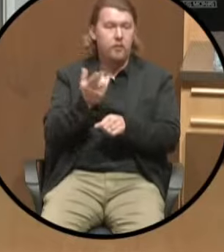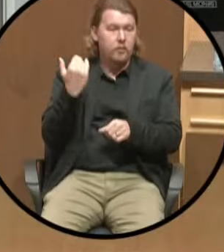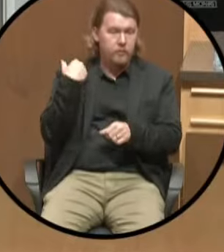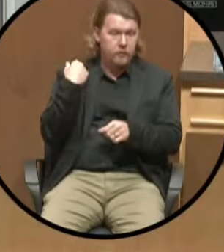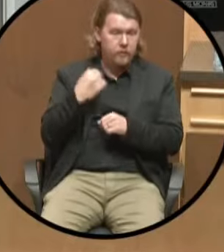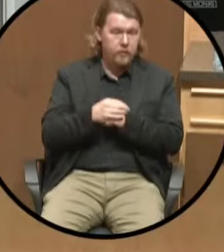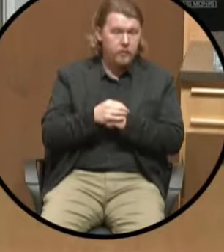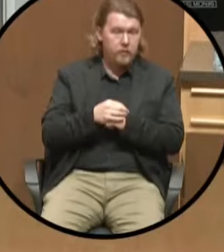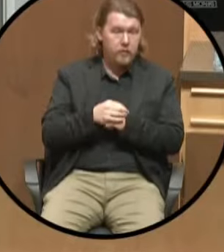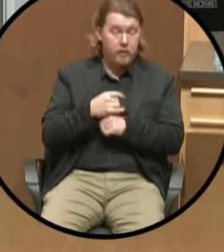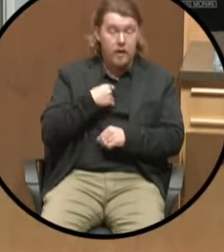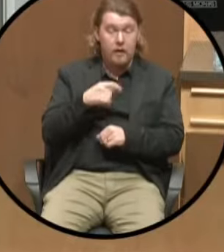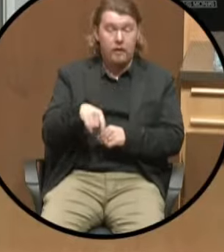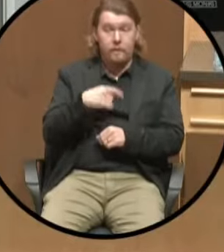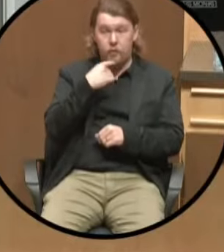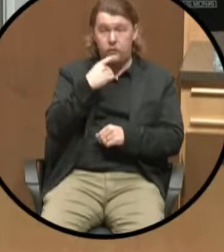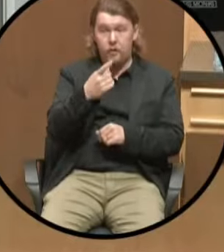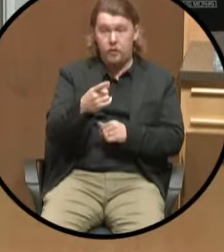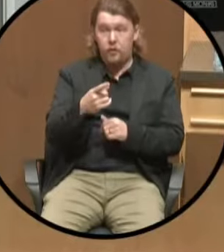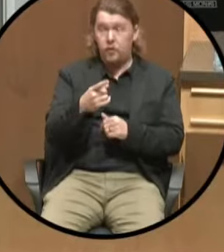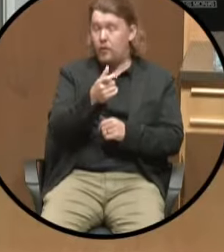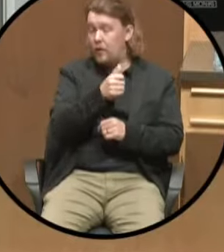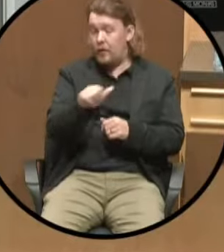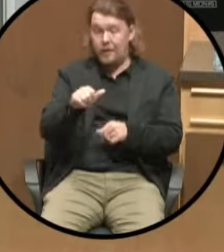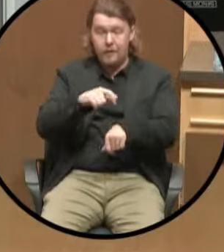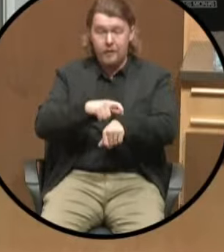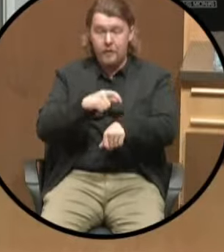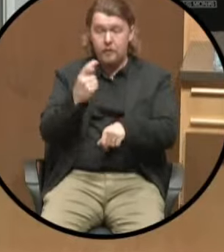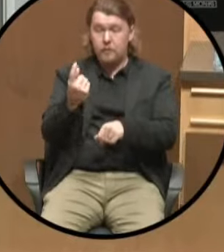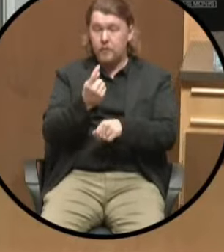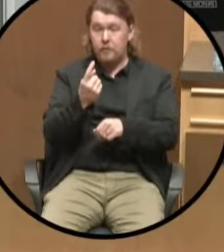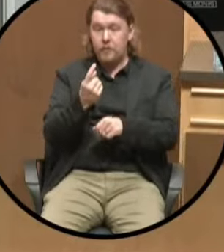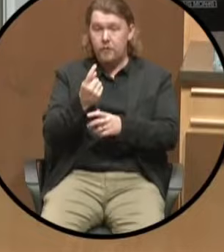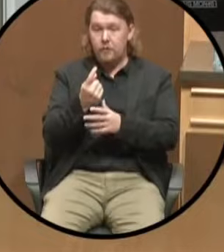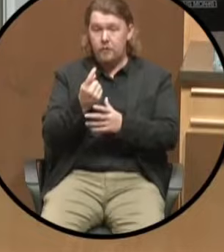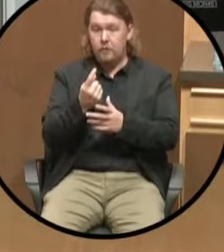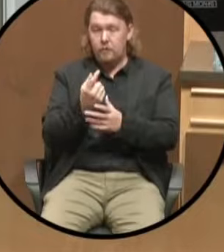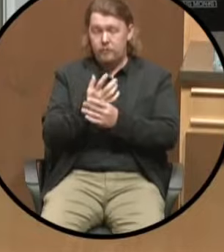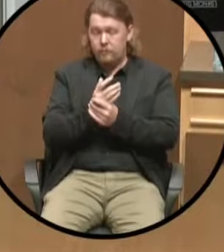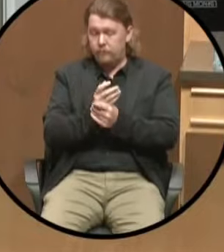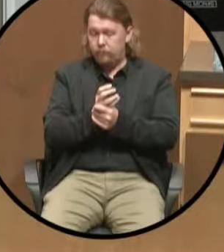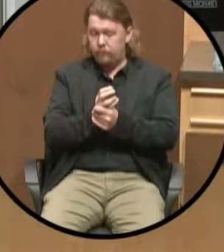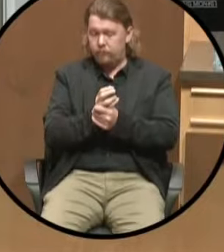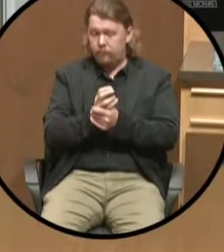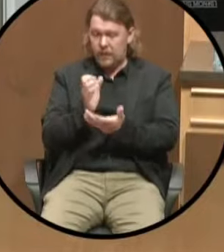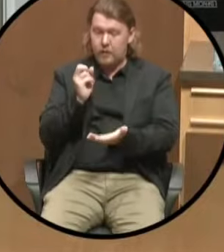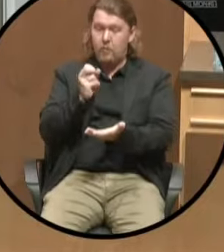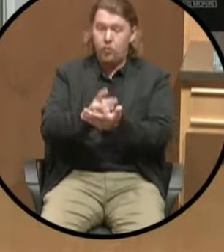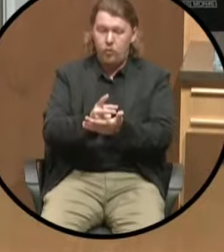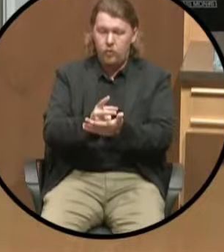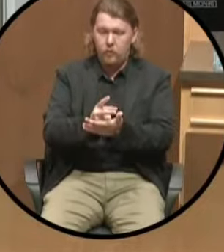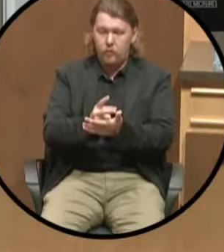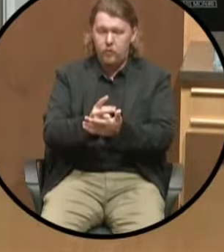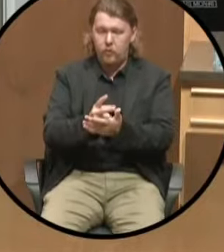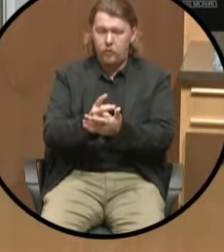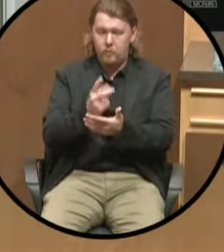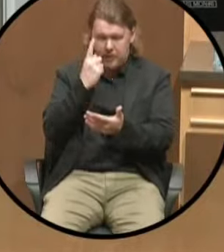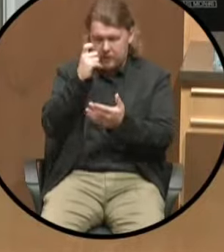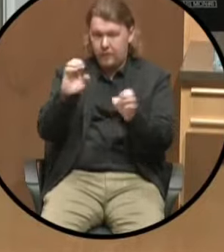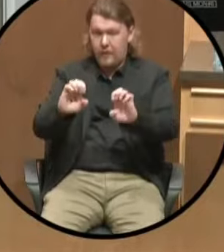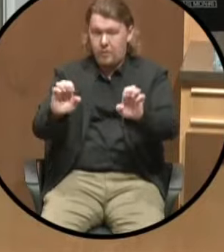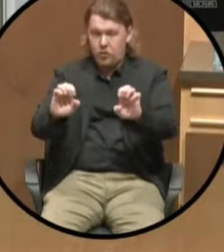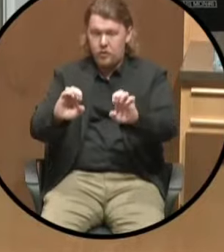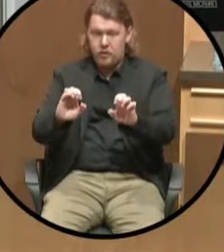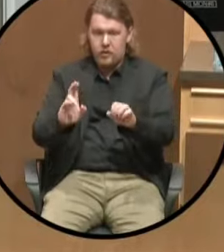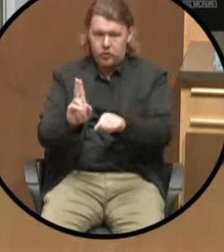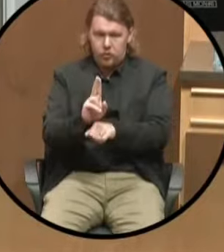So I have to tell you, anytime something is approved emergently or for